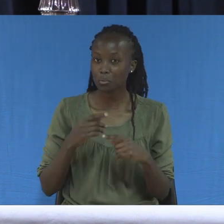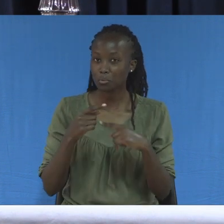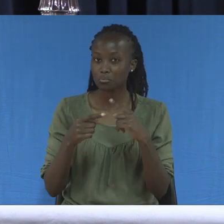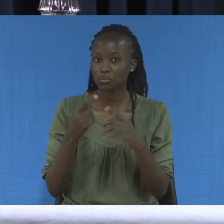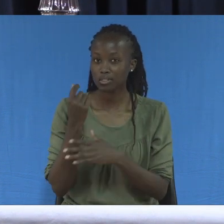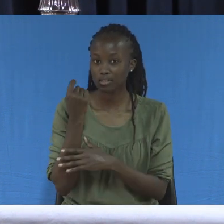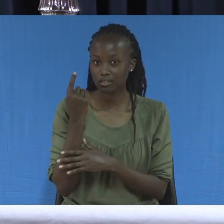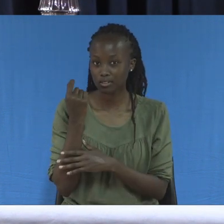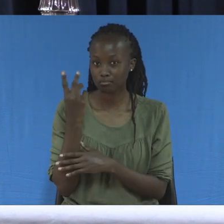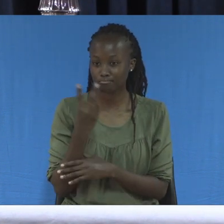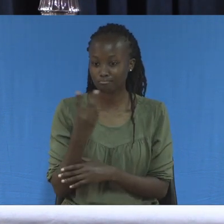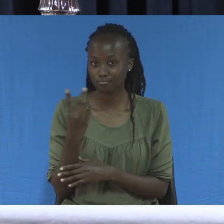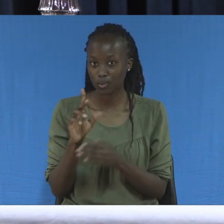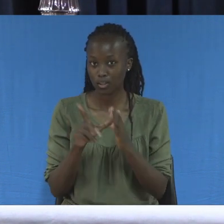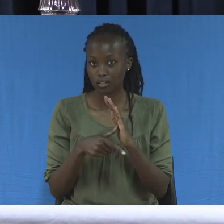looking at the two.